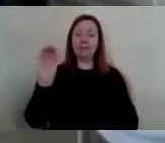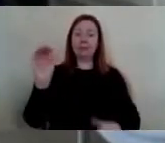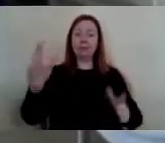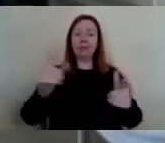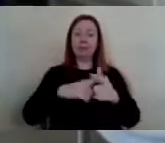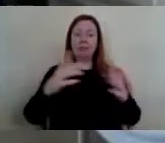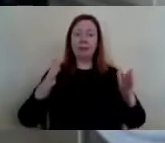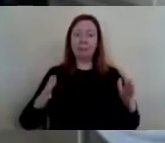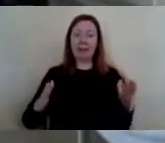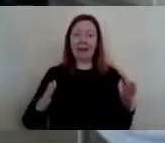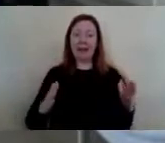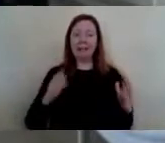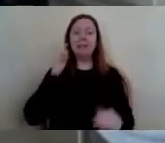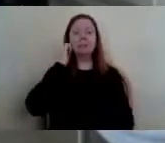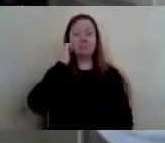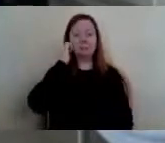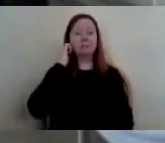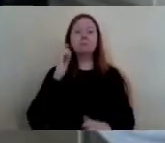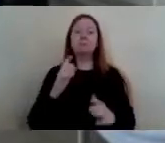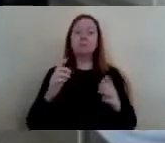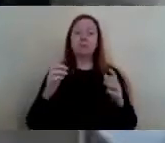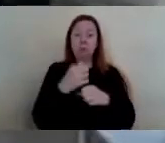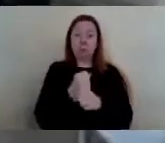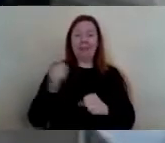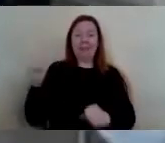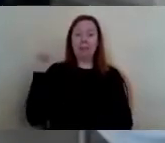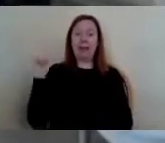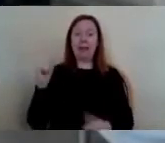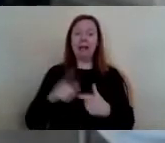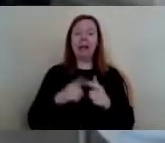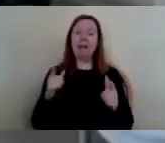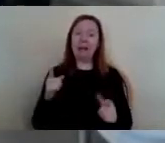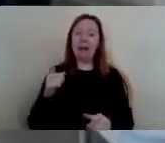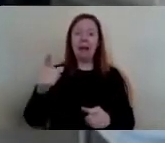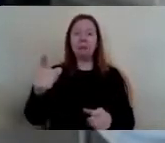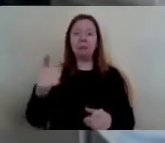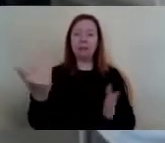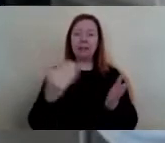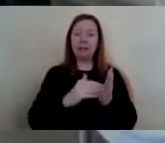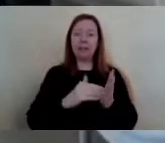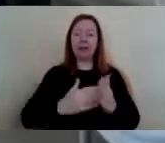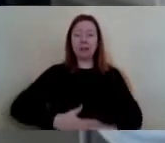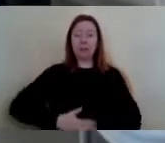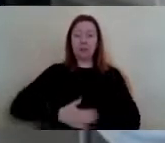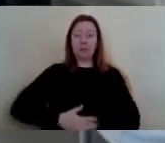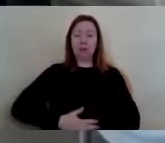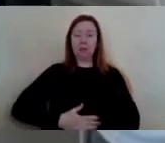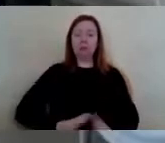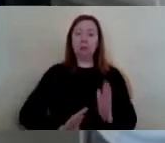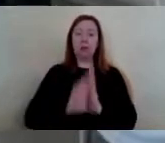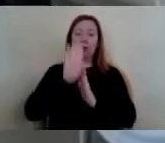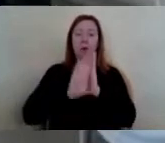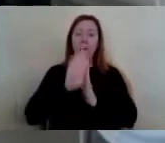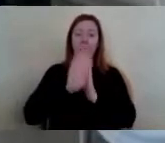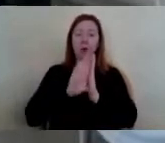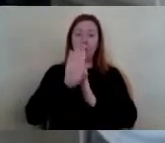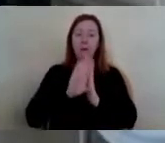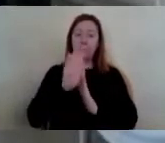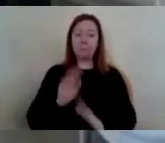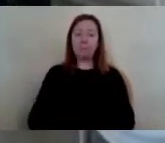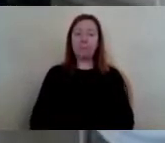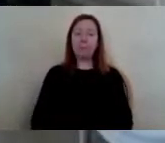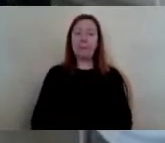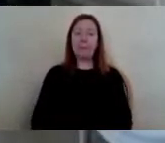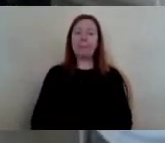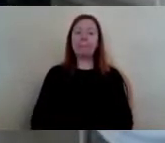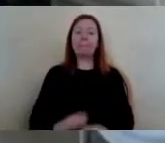those elbows back by your side. Squeeze your shoulder blades. Press your arms out. Again, stay straight. Abs are tall. And back down. Take